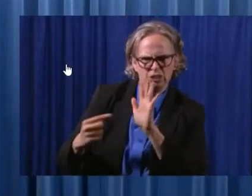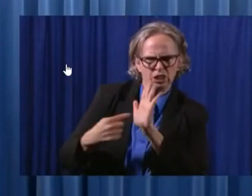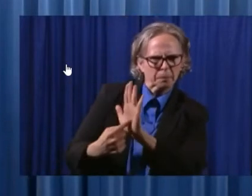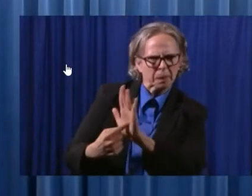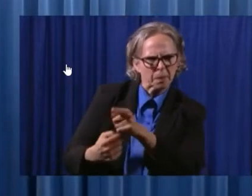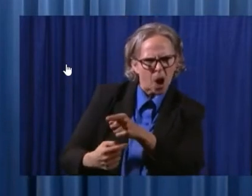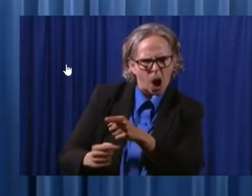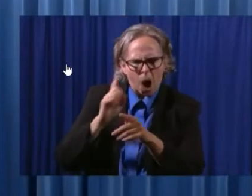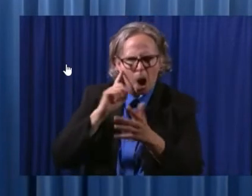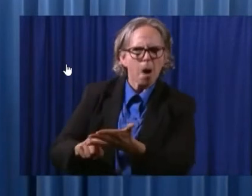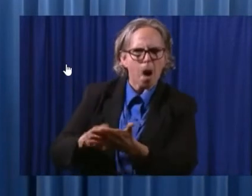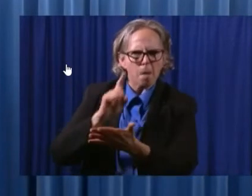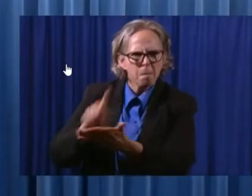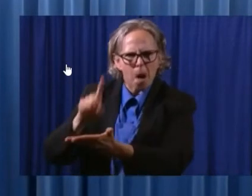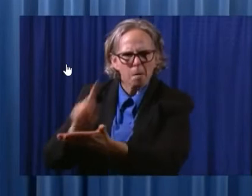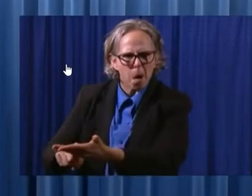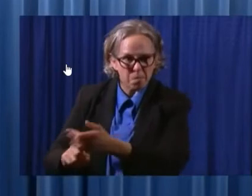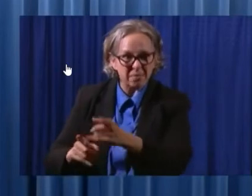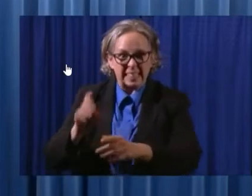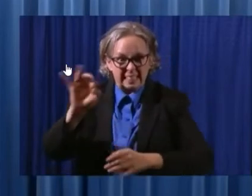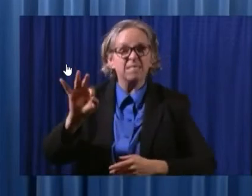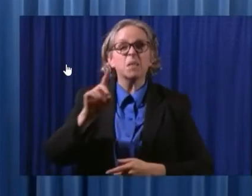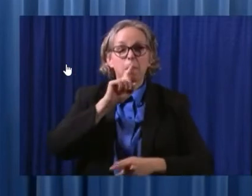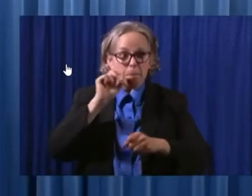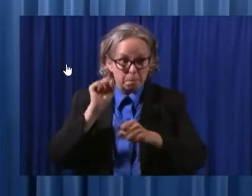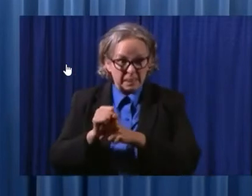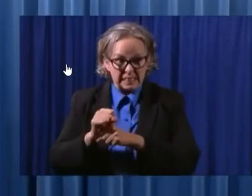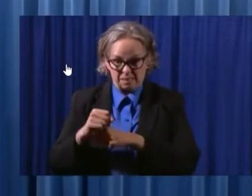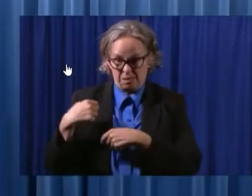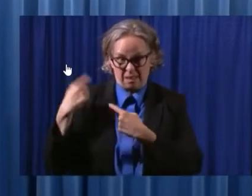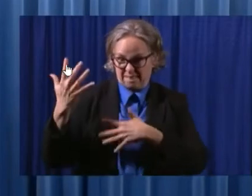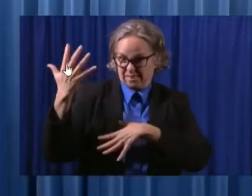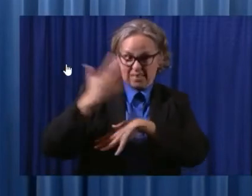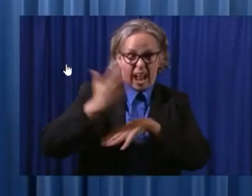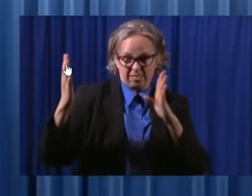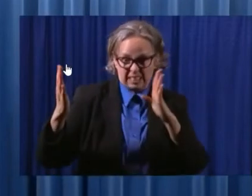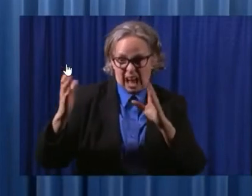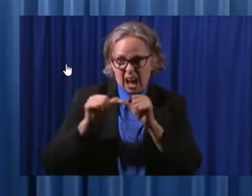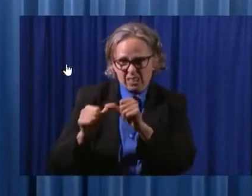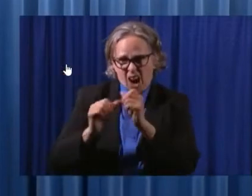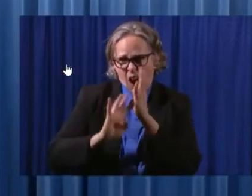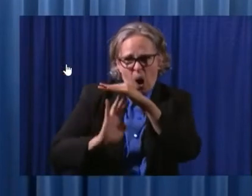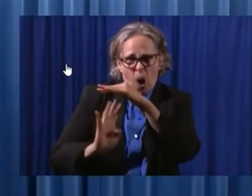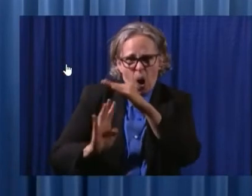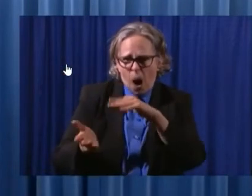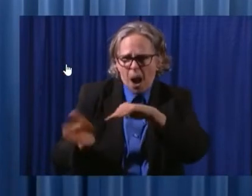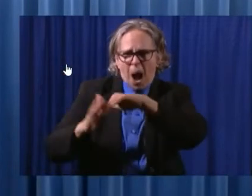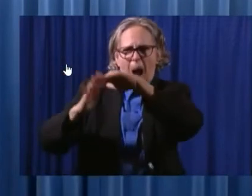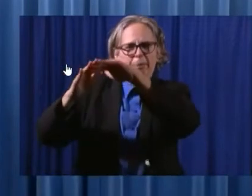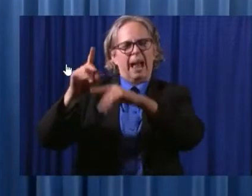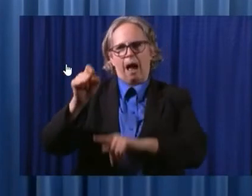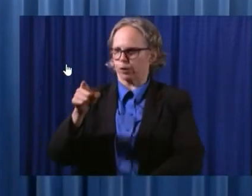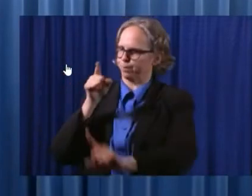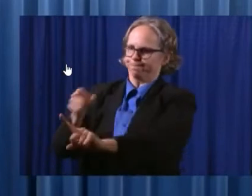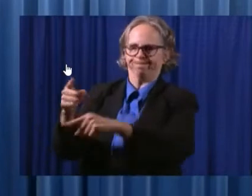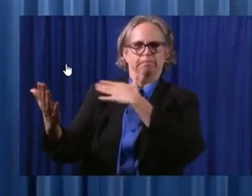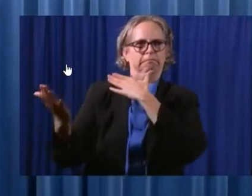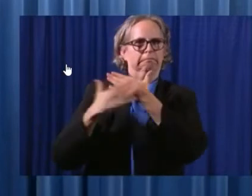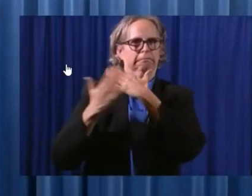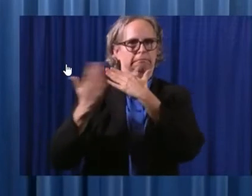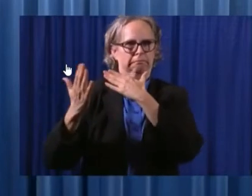increase in ER visits over a 5-day period. This data is also important because it gives us an idea of the number of people whose symptoms may